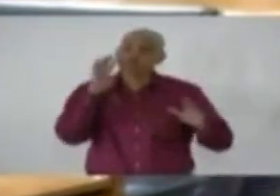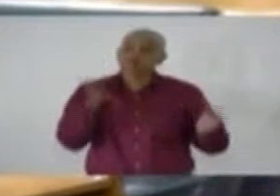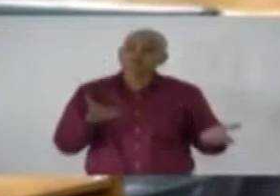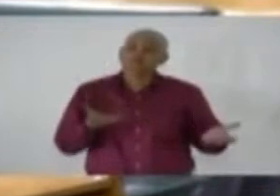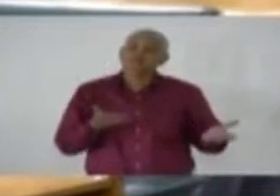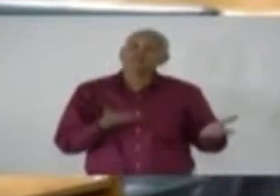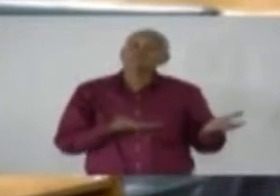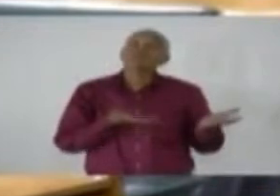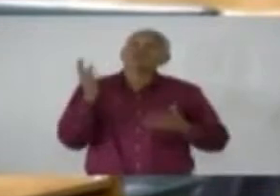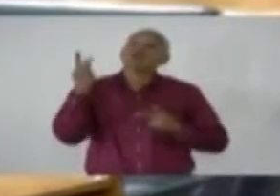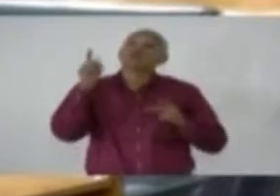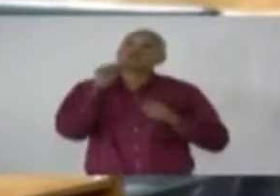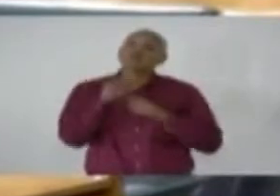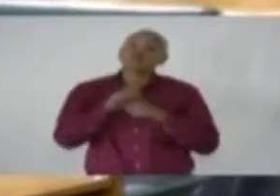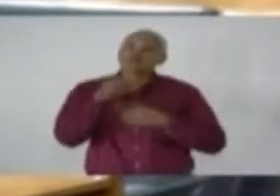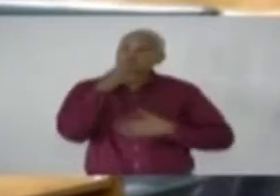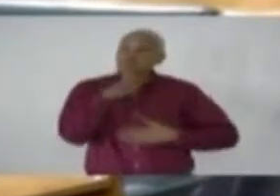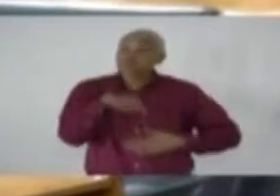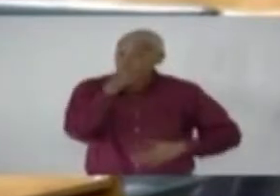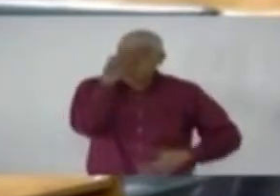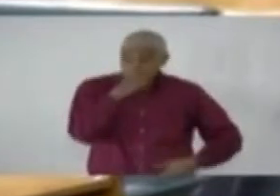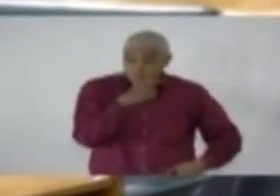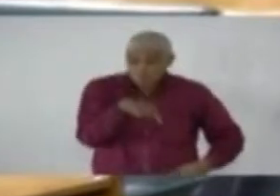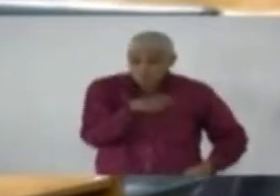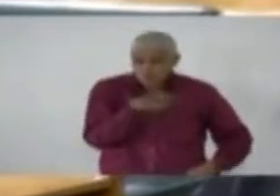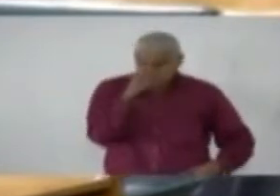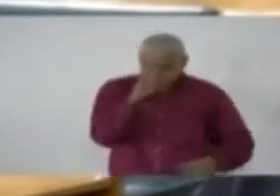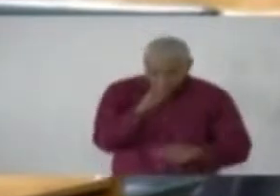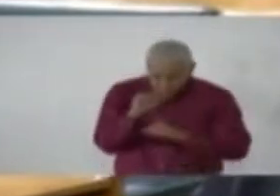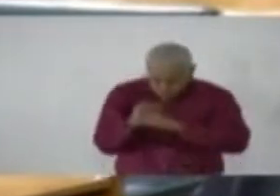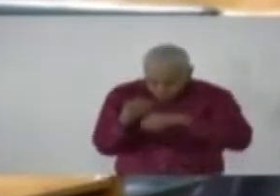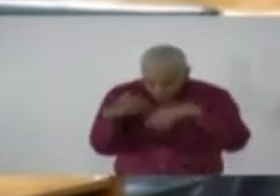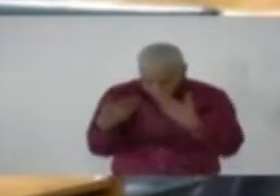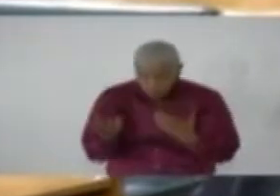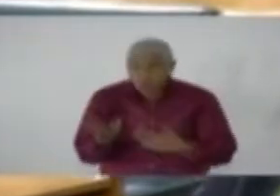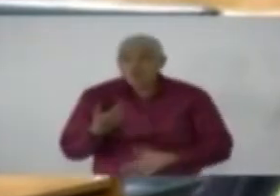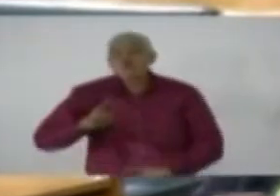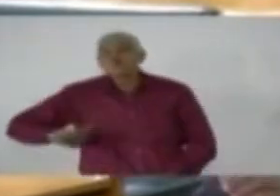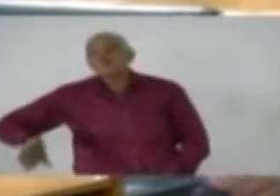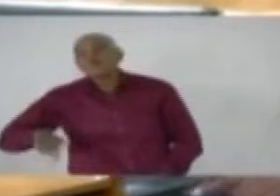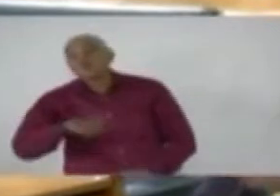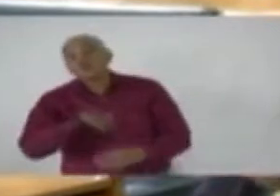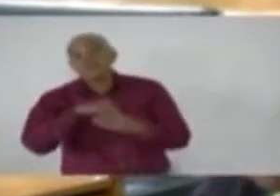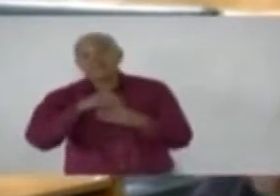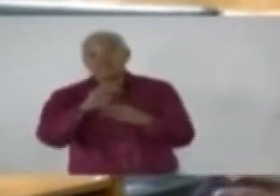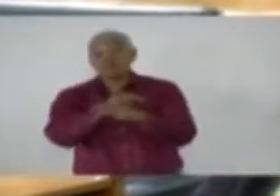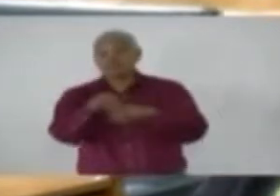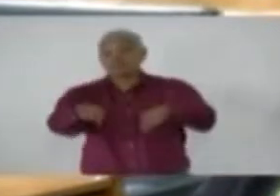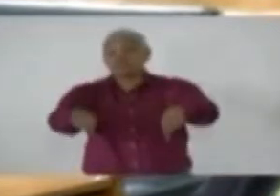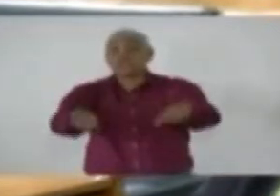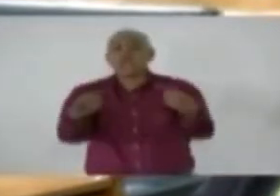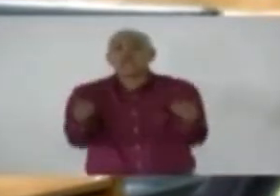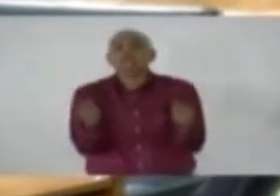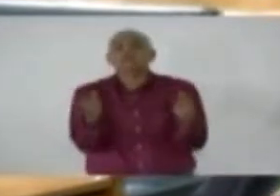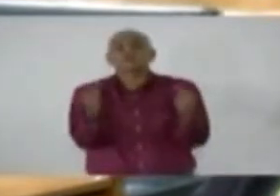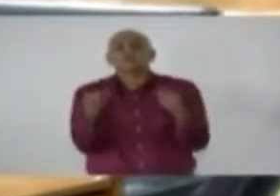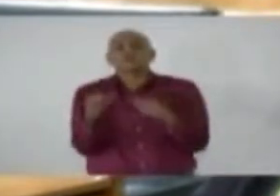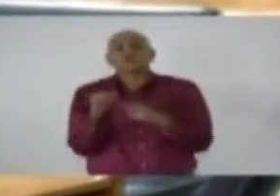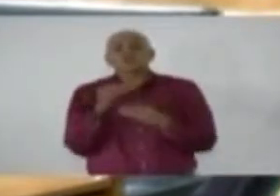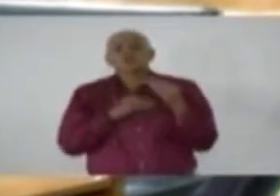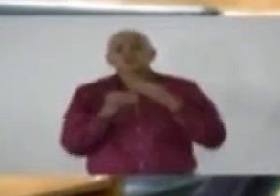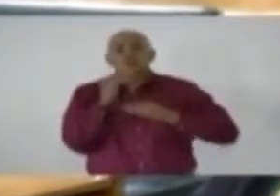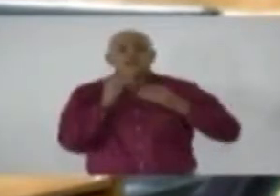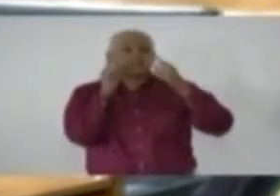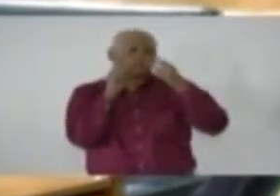take people who train, you know who they are. So we're going to make sure we in the ministry do trade